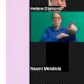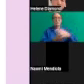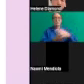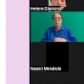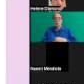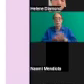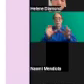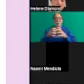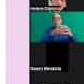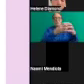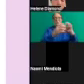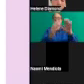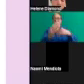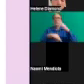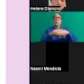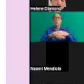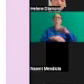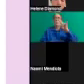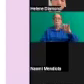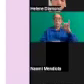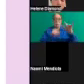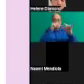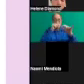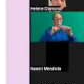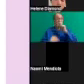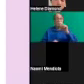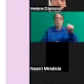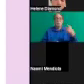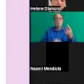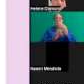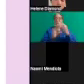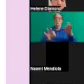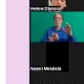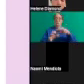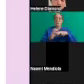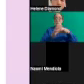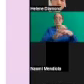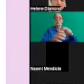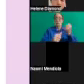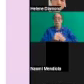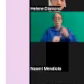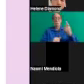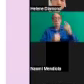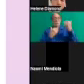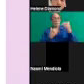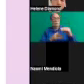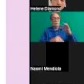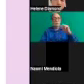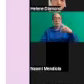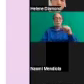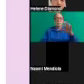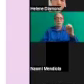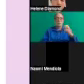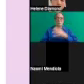in order to get on the plane, it wasn't just a free ride for everyone, right? Limited space, and so my mom